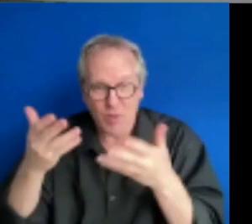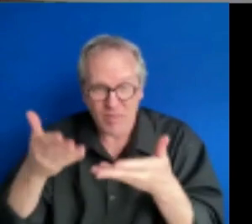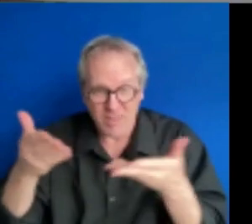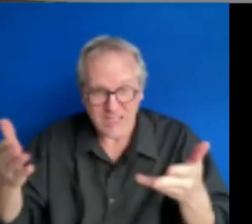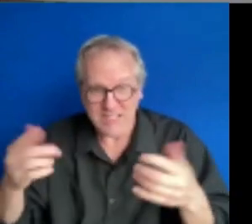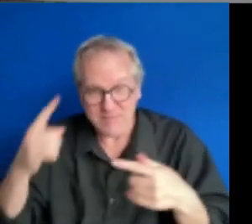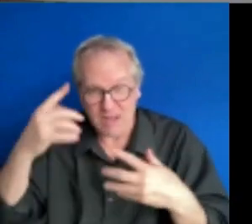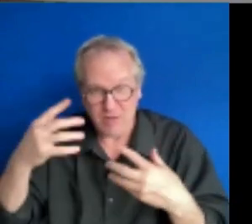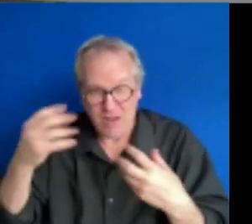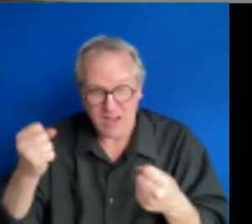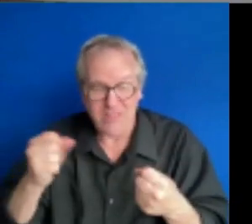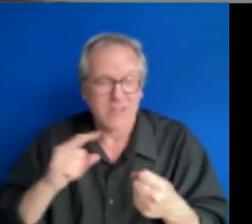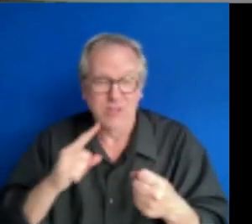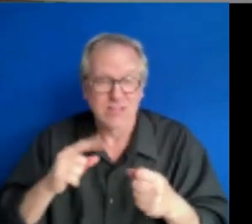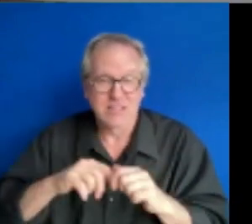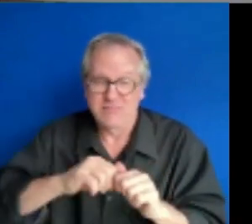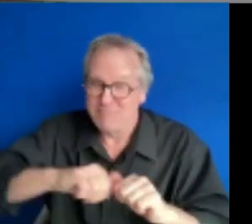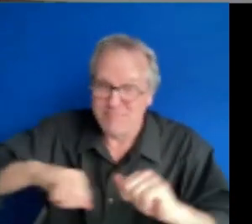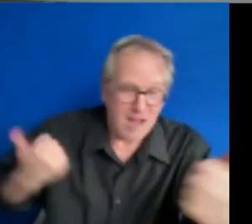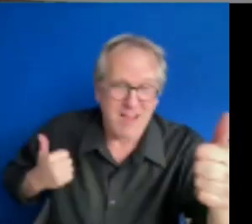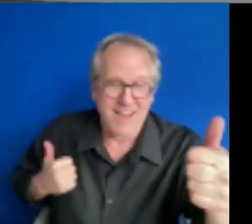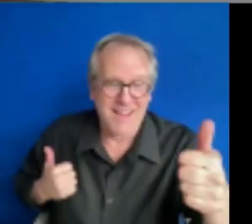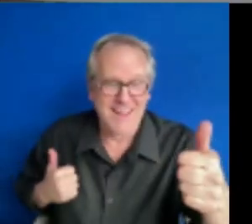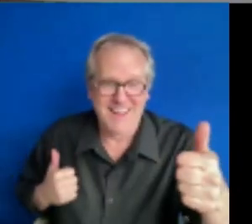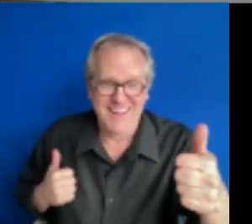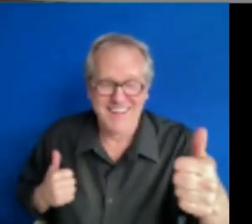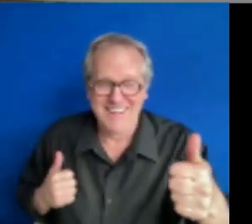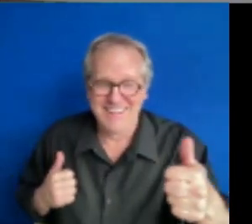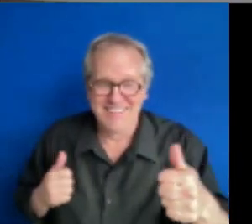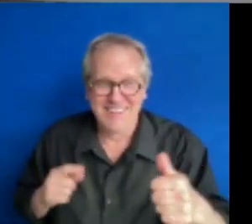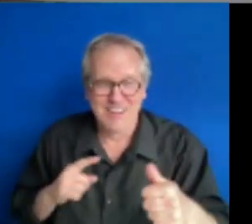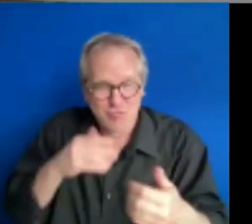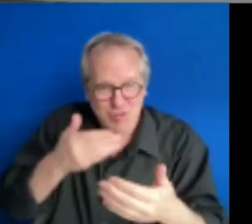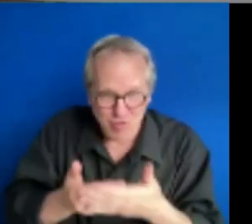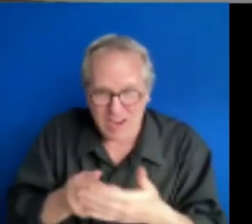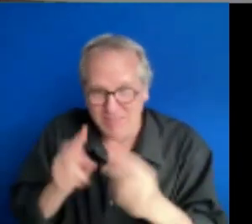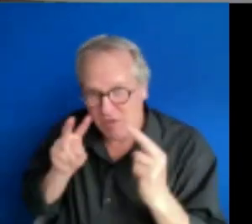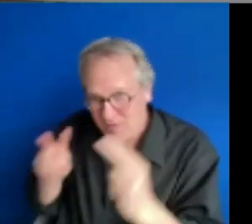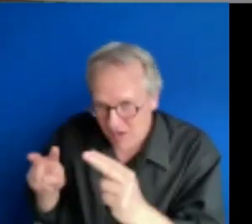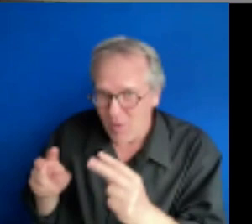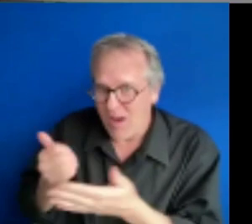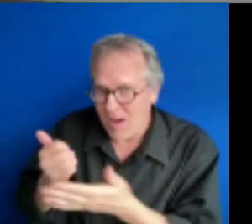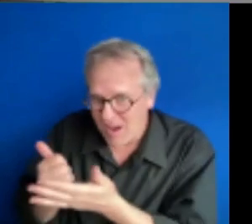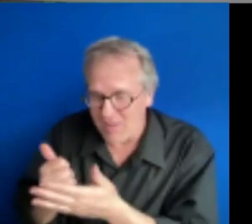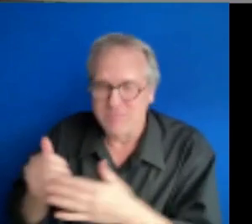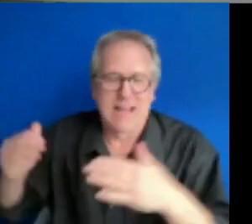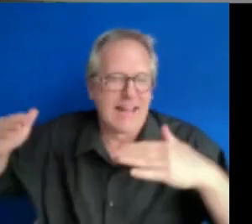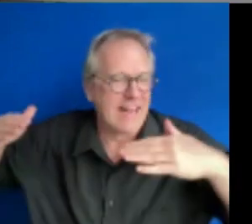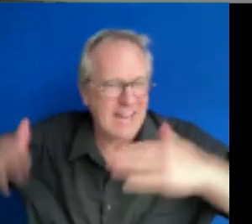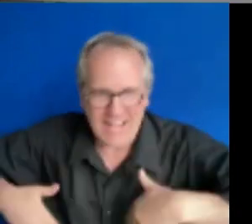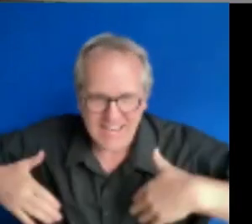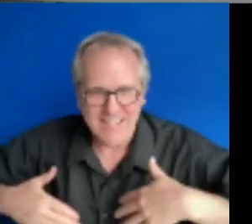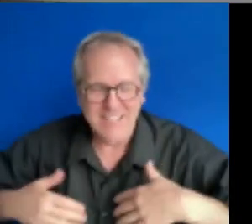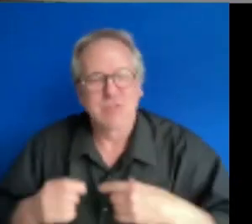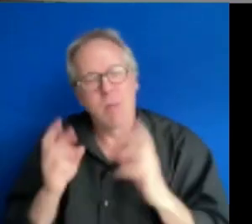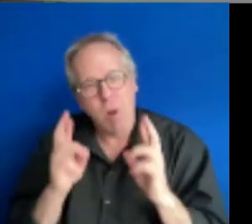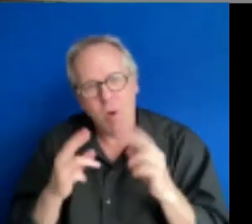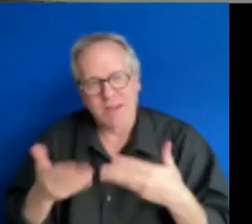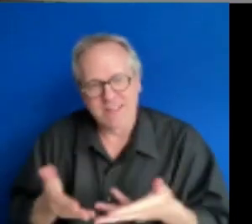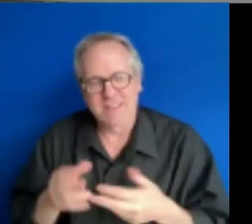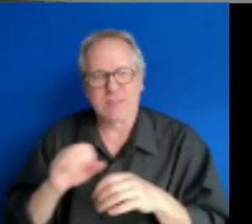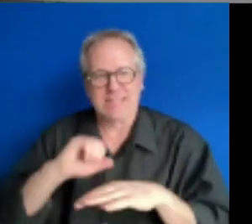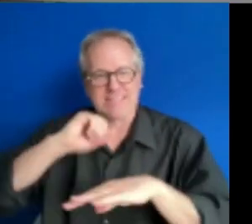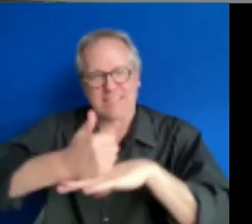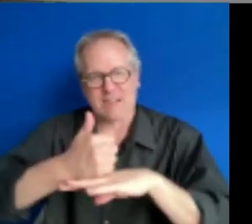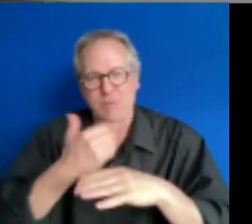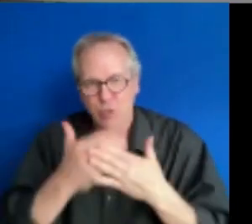We're rather late. And my hope is that as Unitarian Universalists, though, that we can start building good systems and